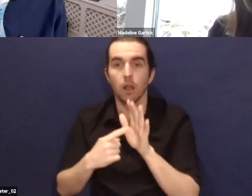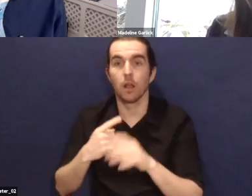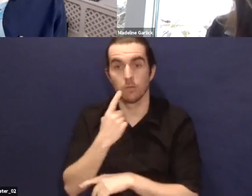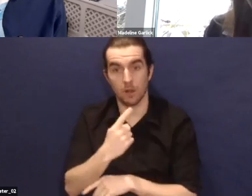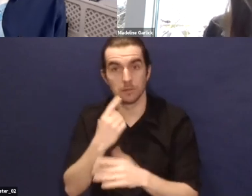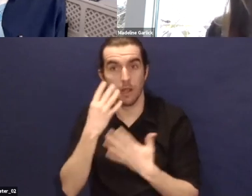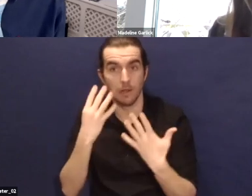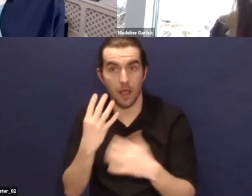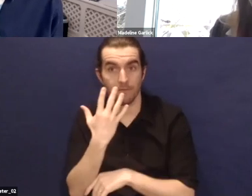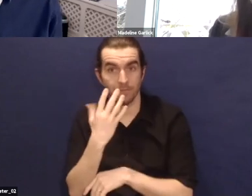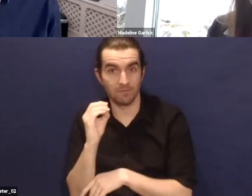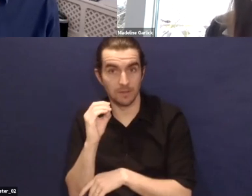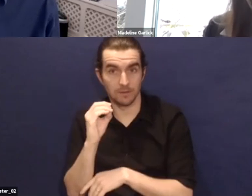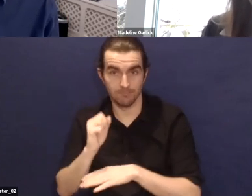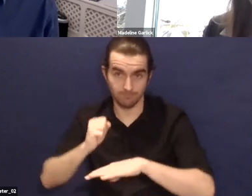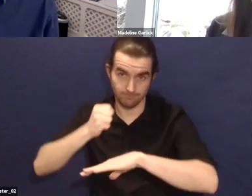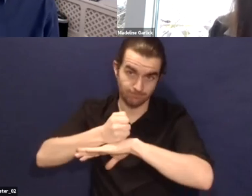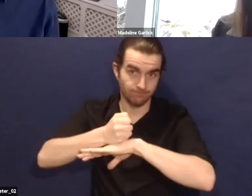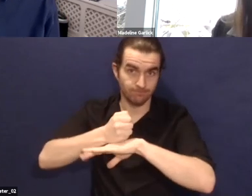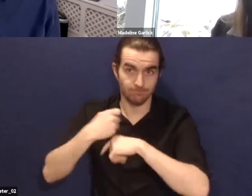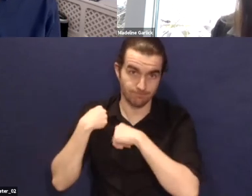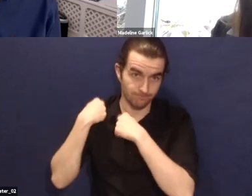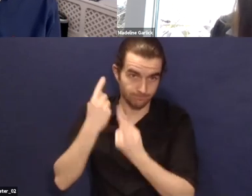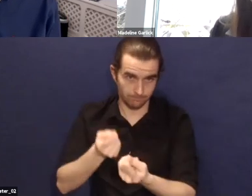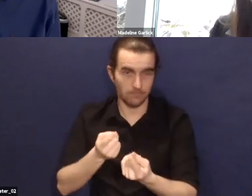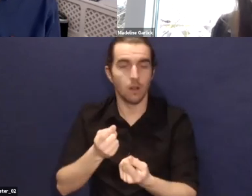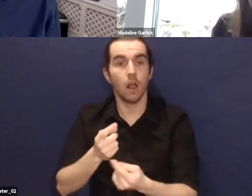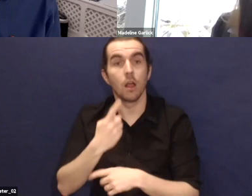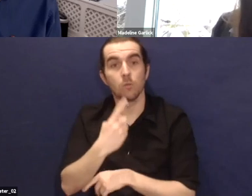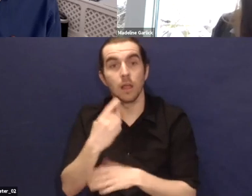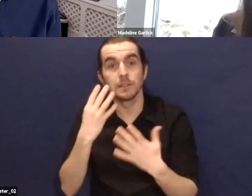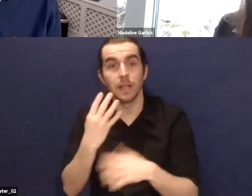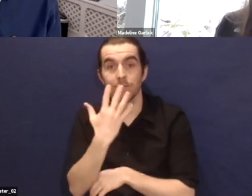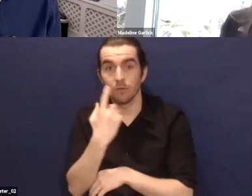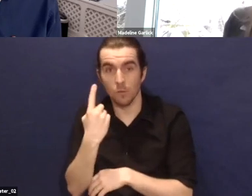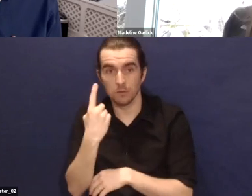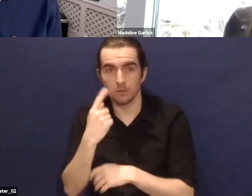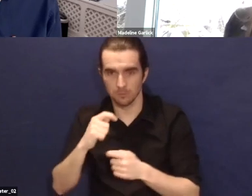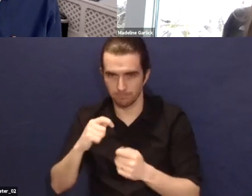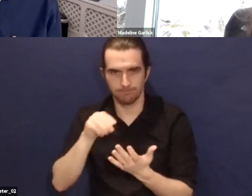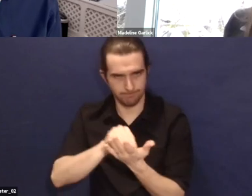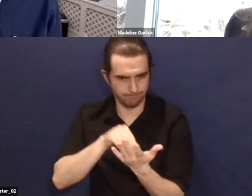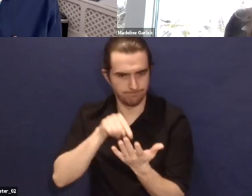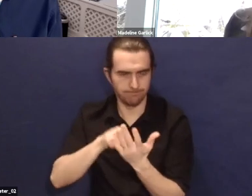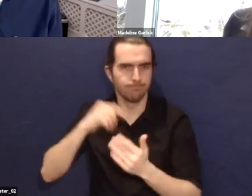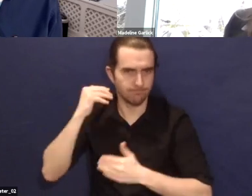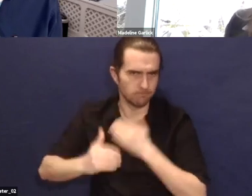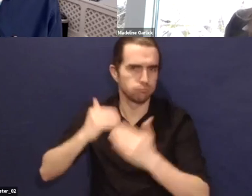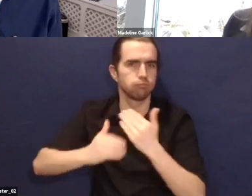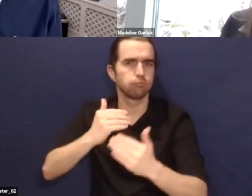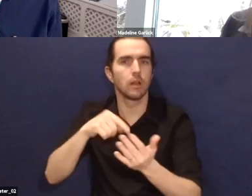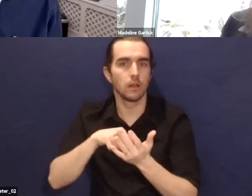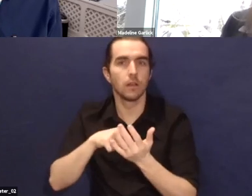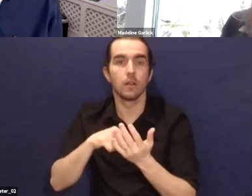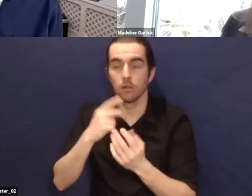it's because states have called upon us to do new and different and important things. Stateless persons, we have a crucial role as